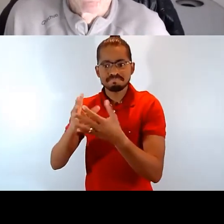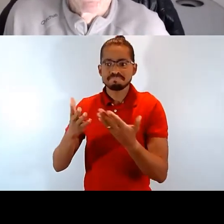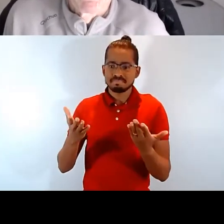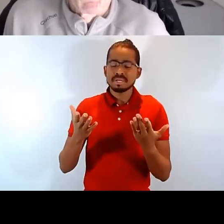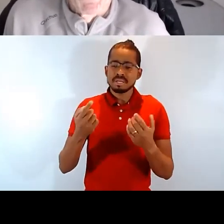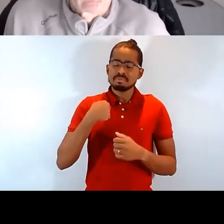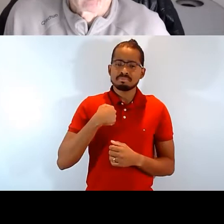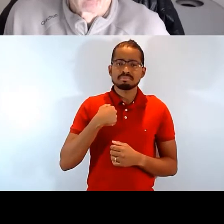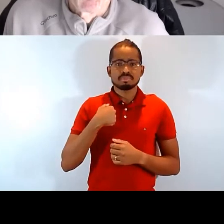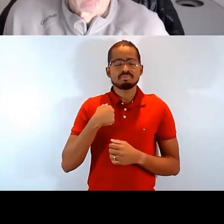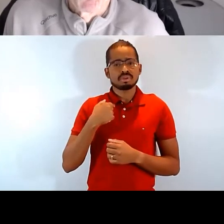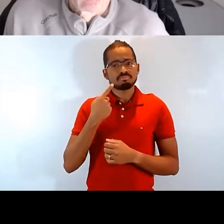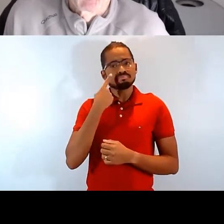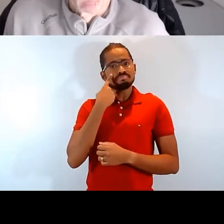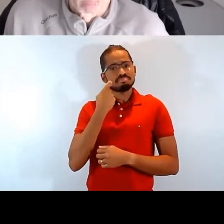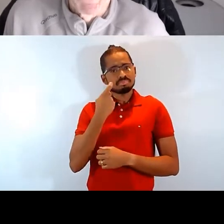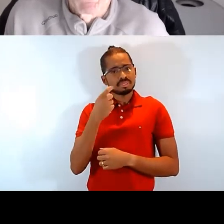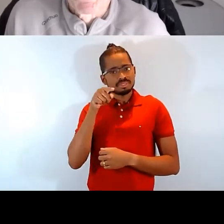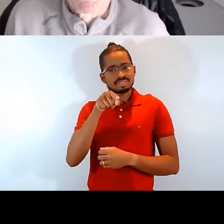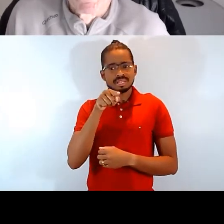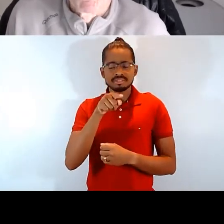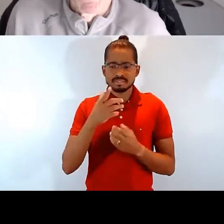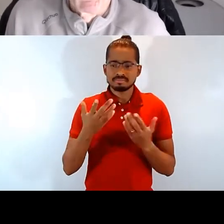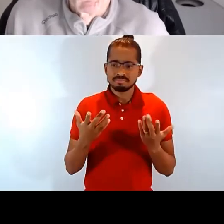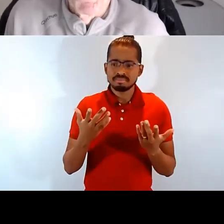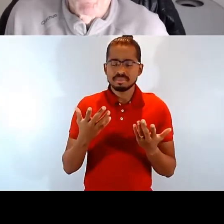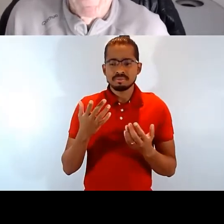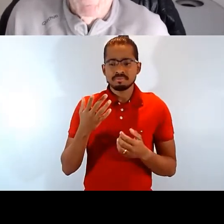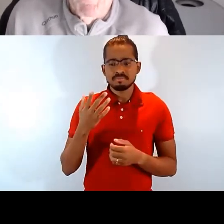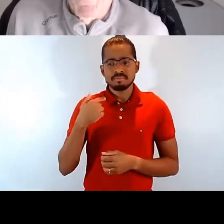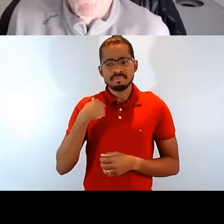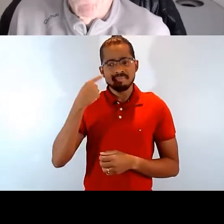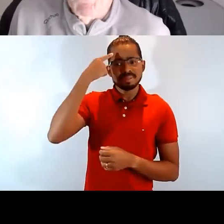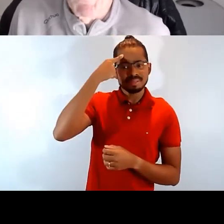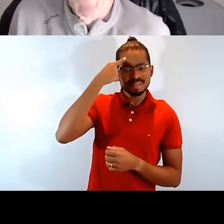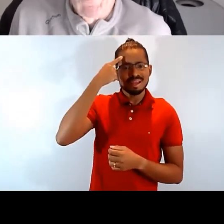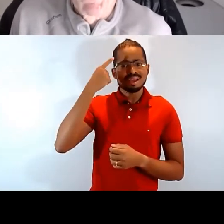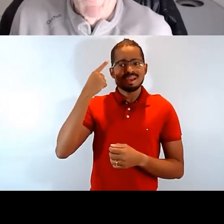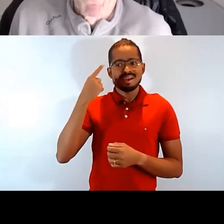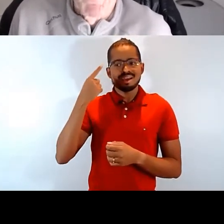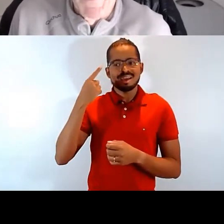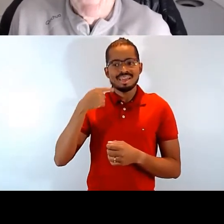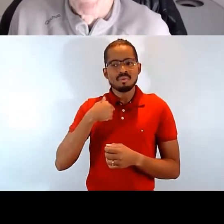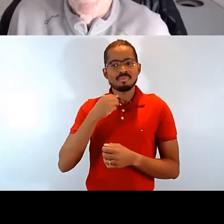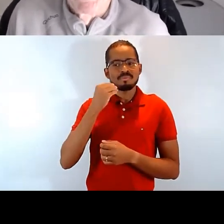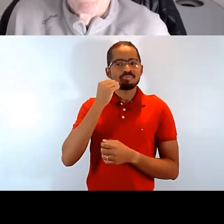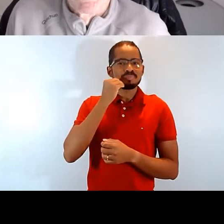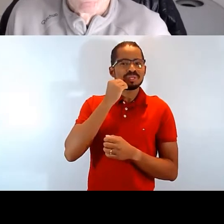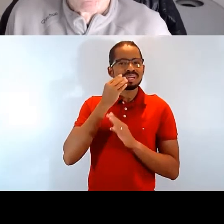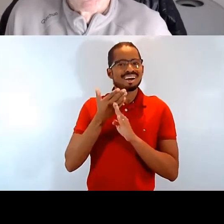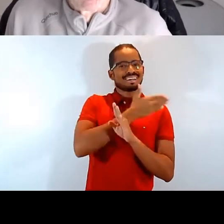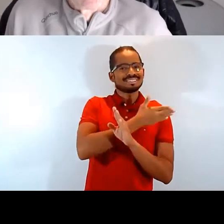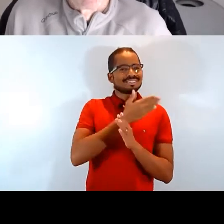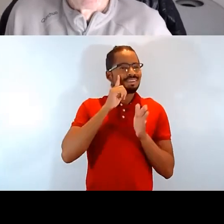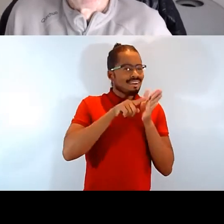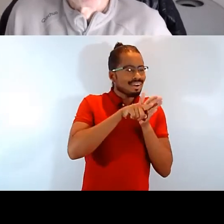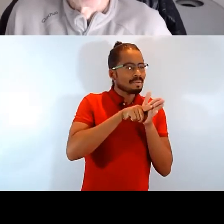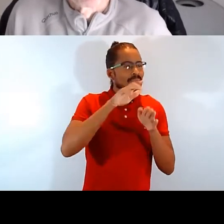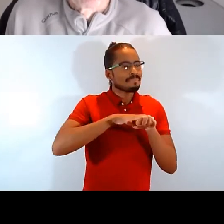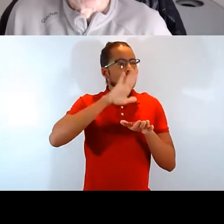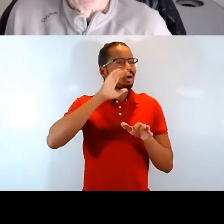me what I should do in order to repent. Well, I do repent, but what my punishment will be.